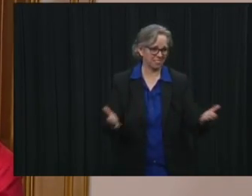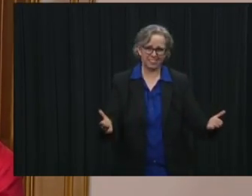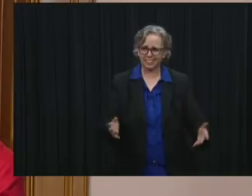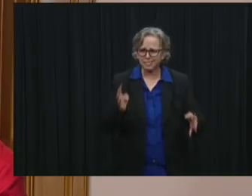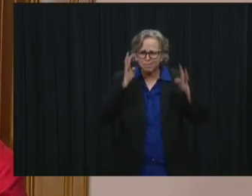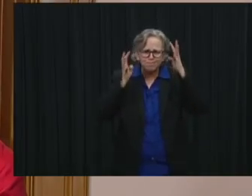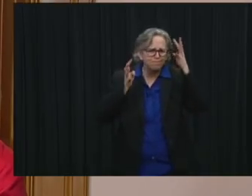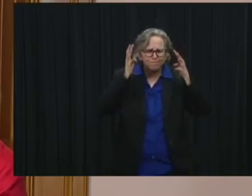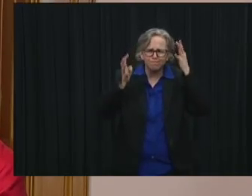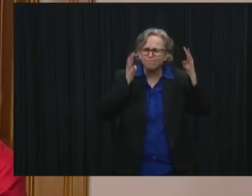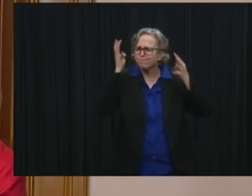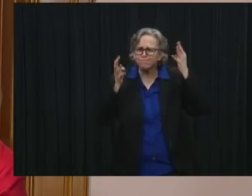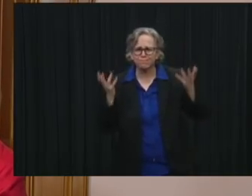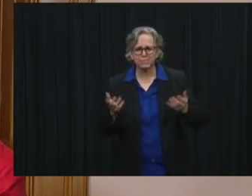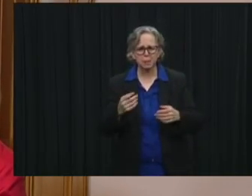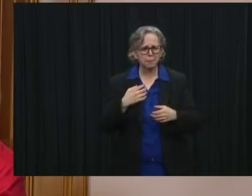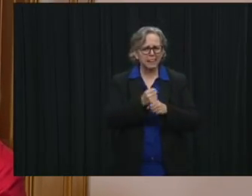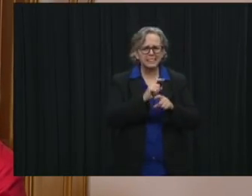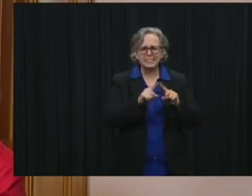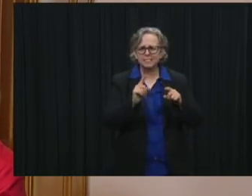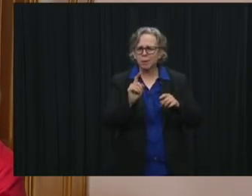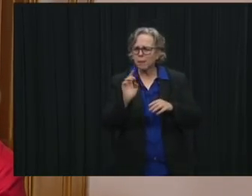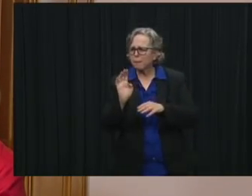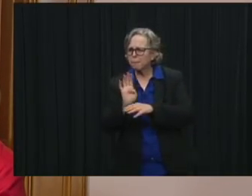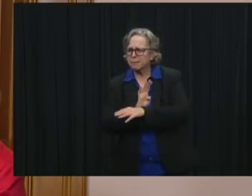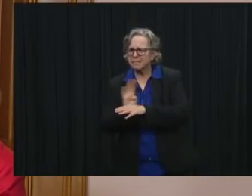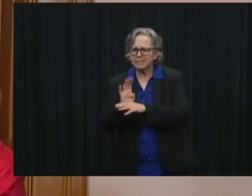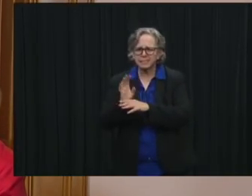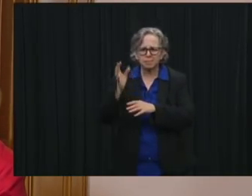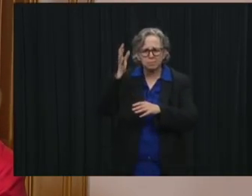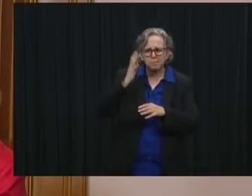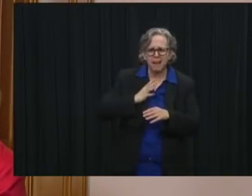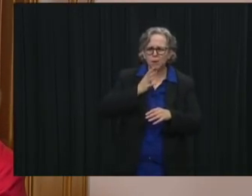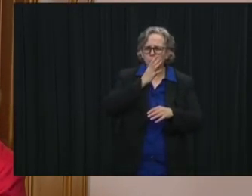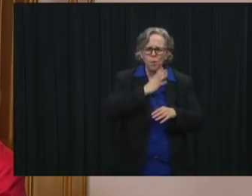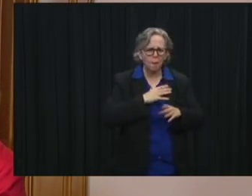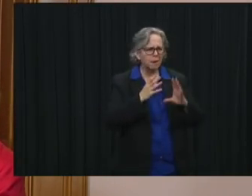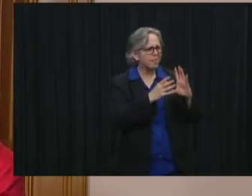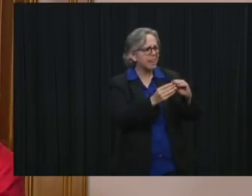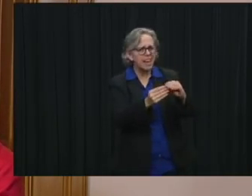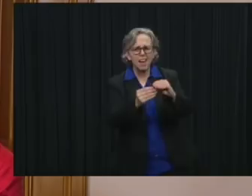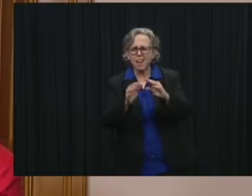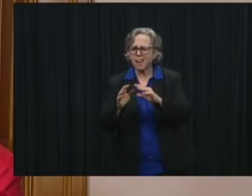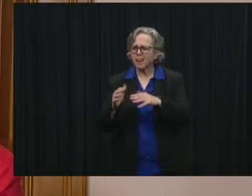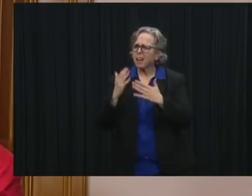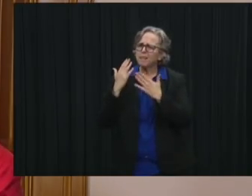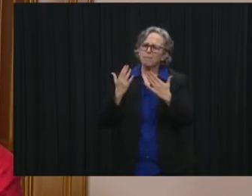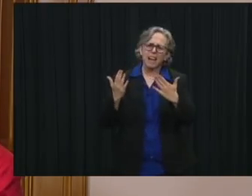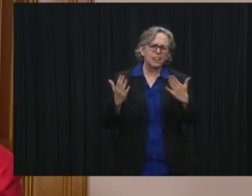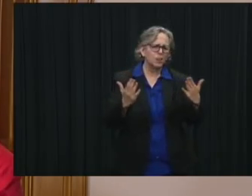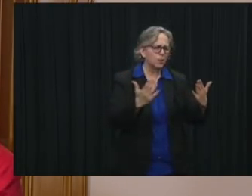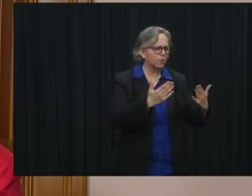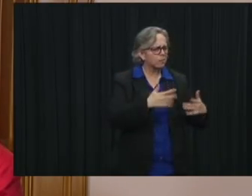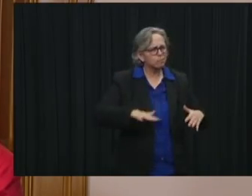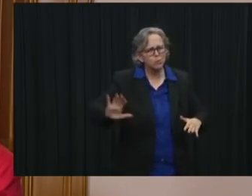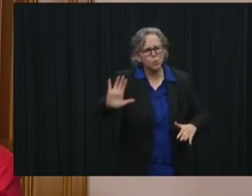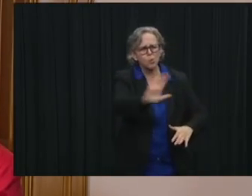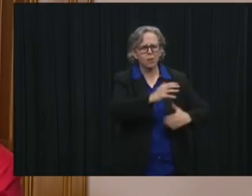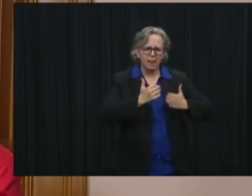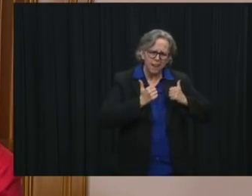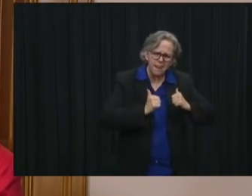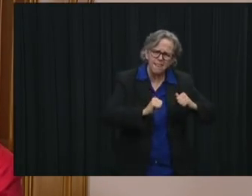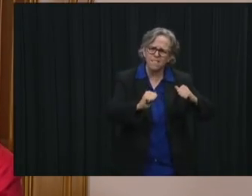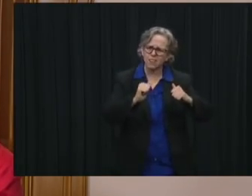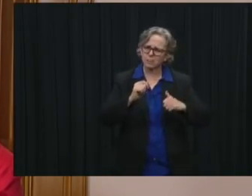on the phone, and I thank them for all the different things that they were doing for this effort. But I did ask them to